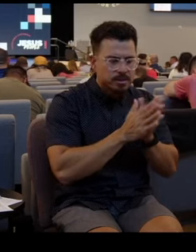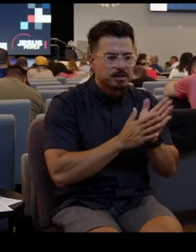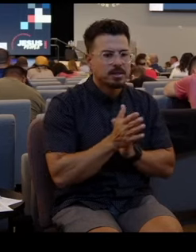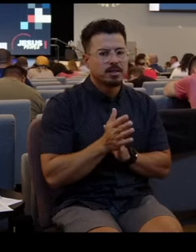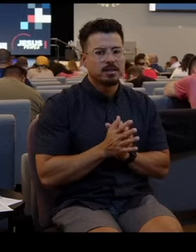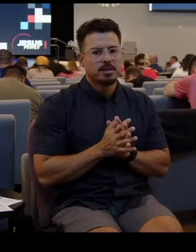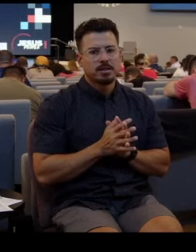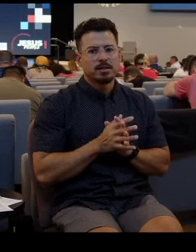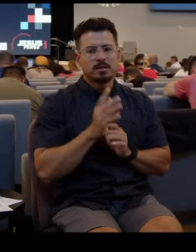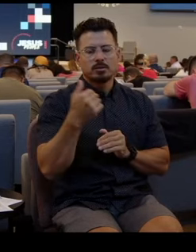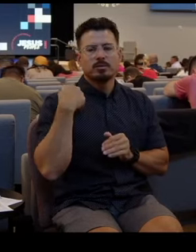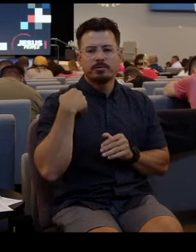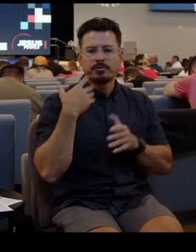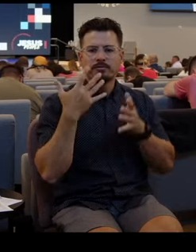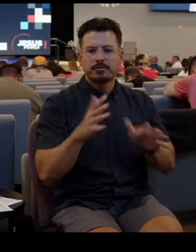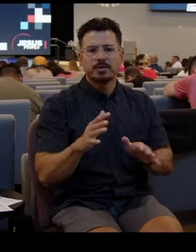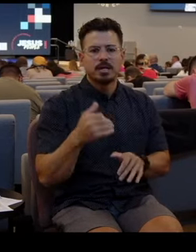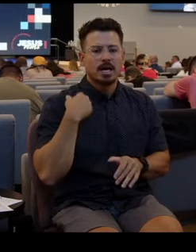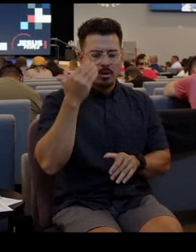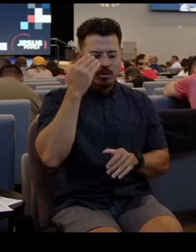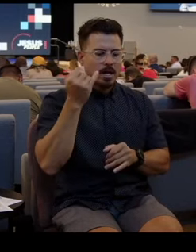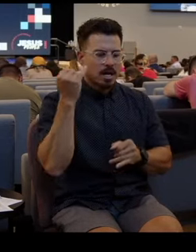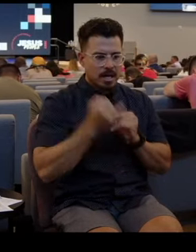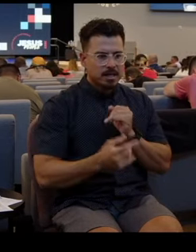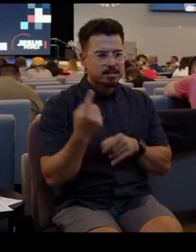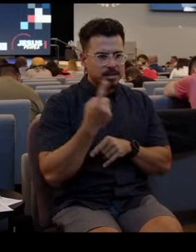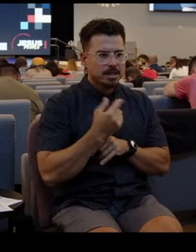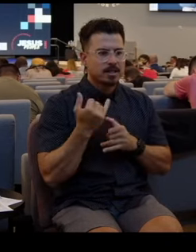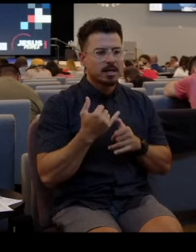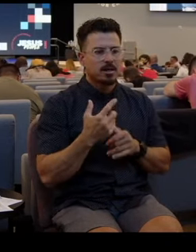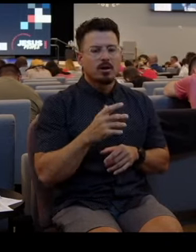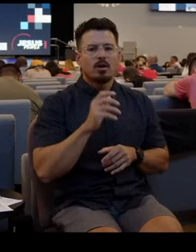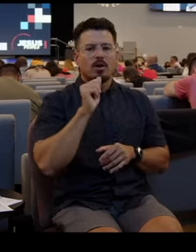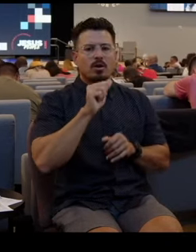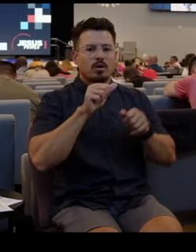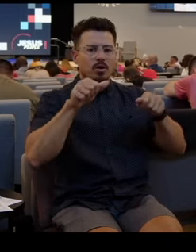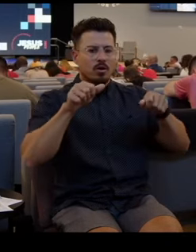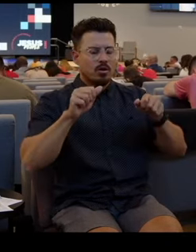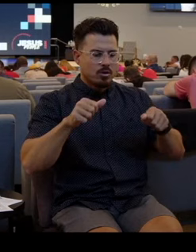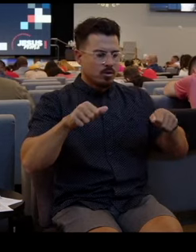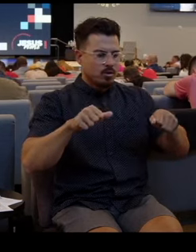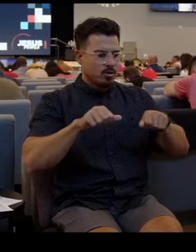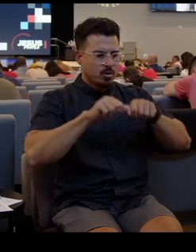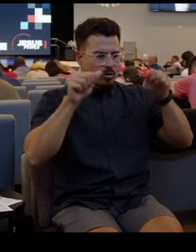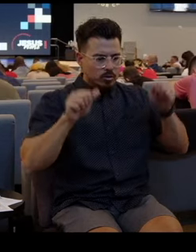And so, before we finish, I know this is the last day we've been having altar calls all week long.